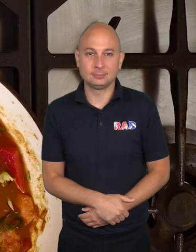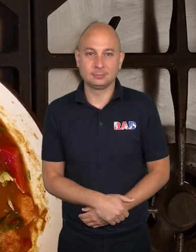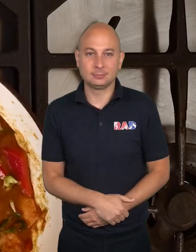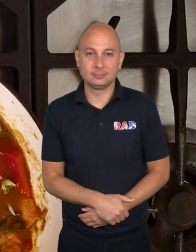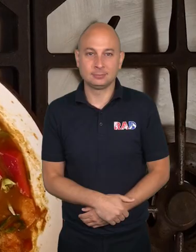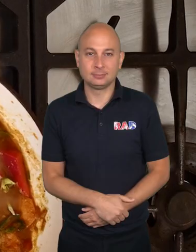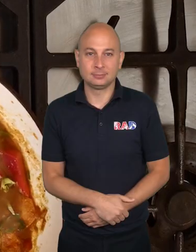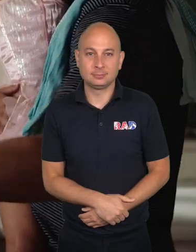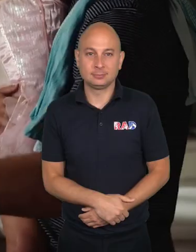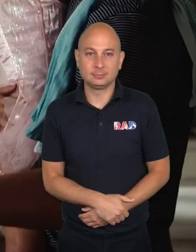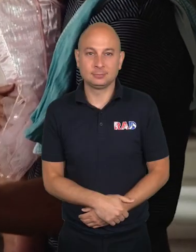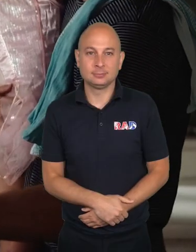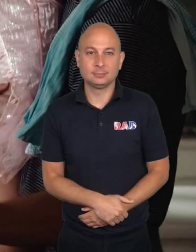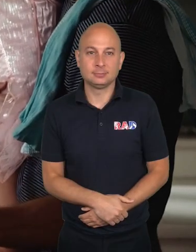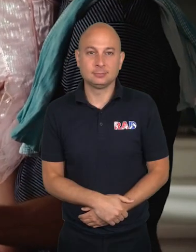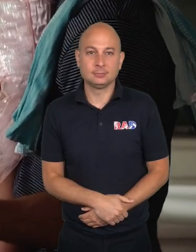connected.